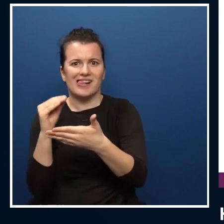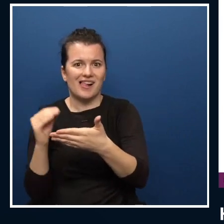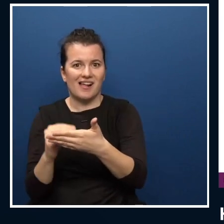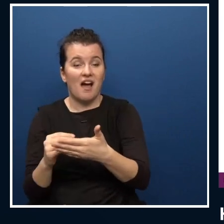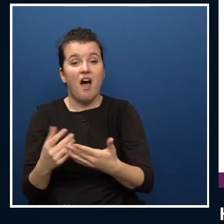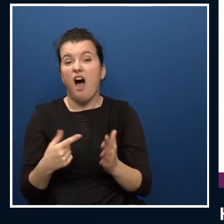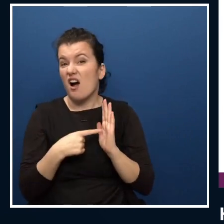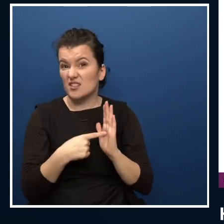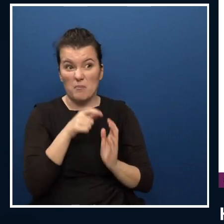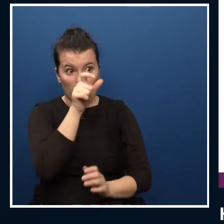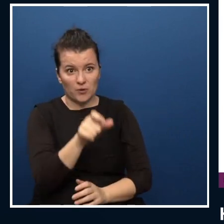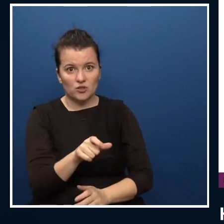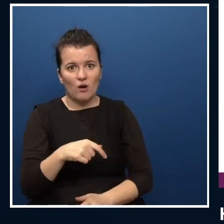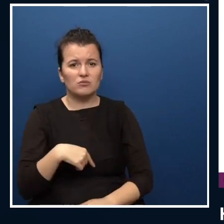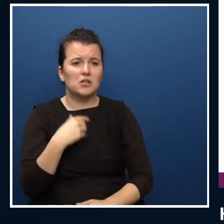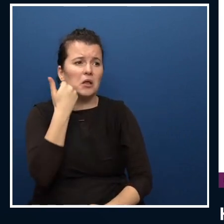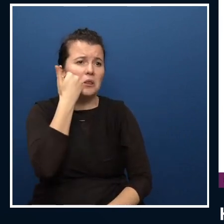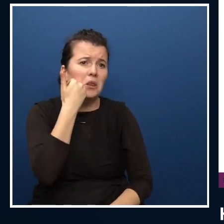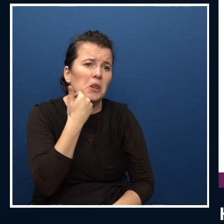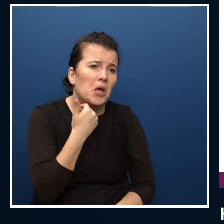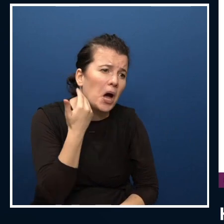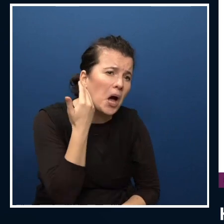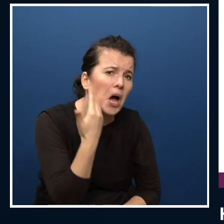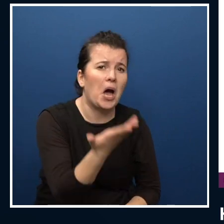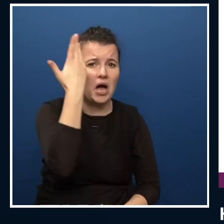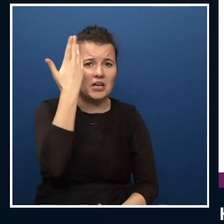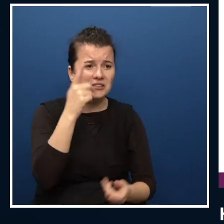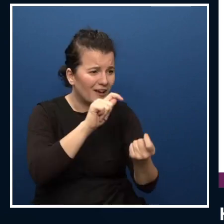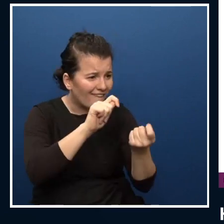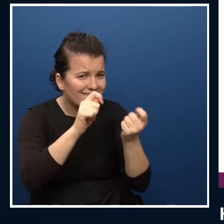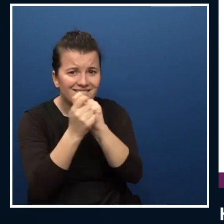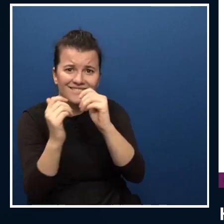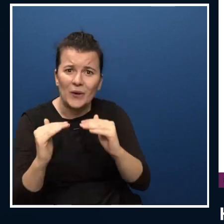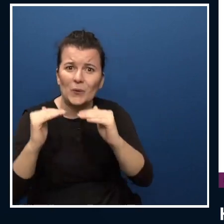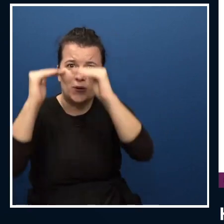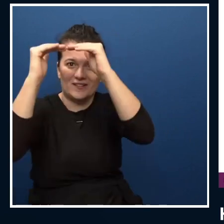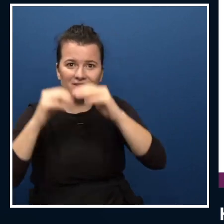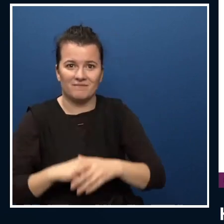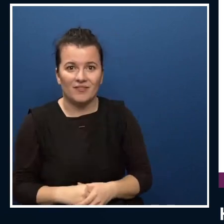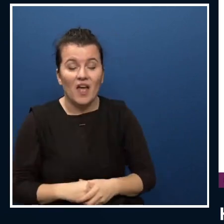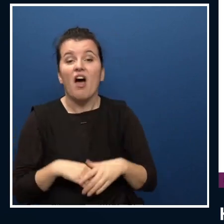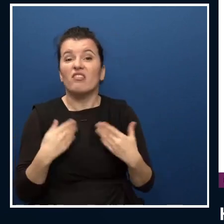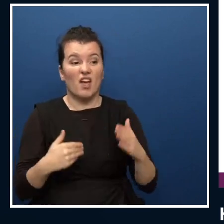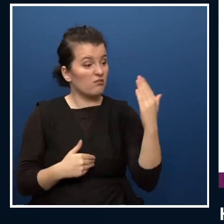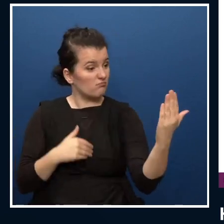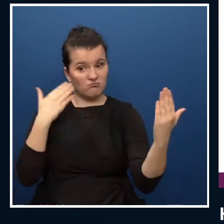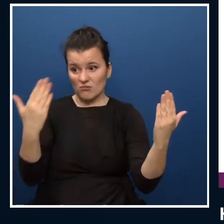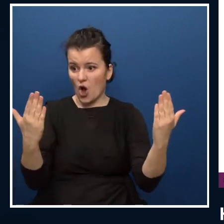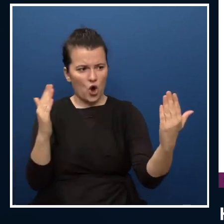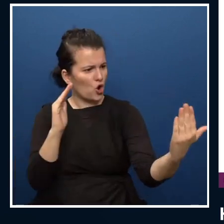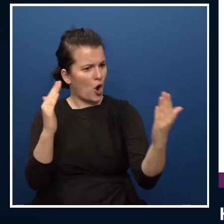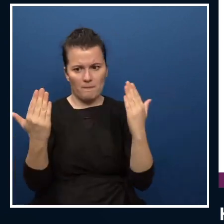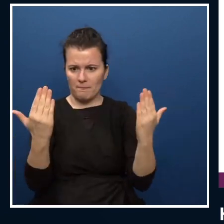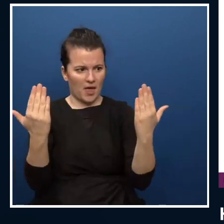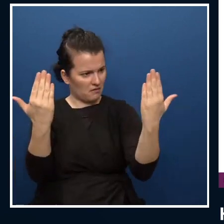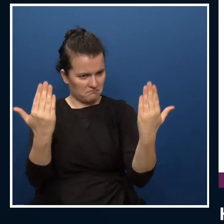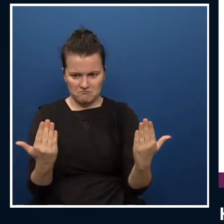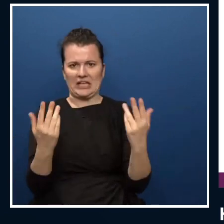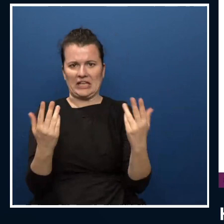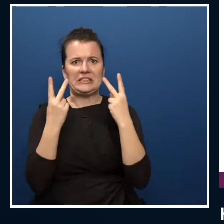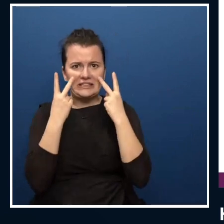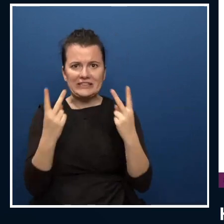the actual list of commits between these 2 versions. So I can go now and click on these and see what